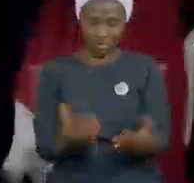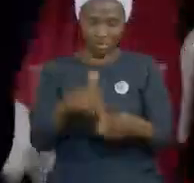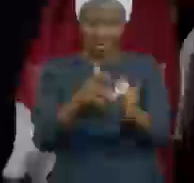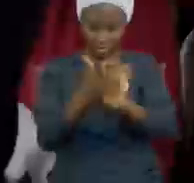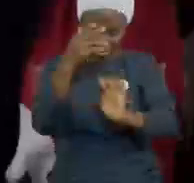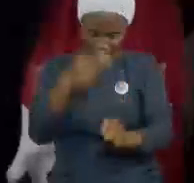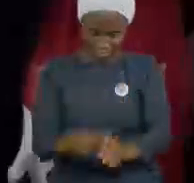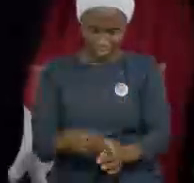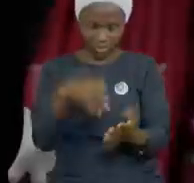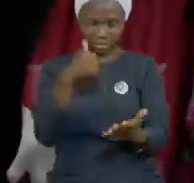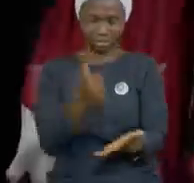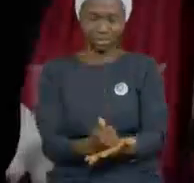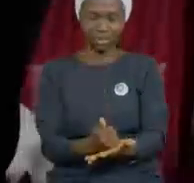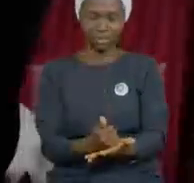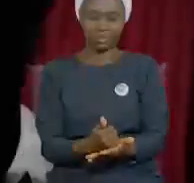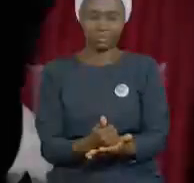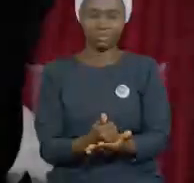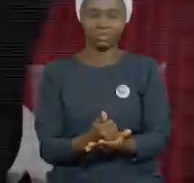name.